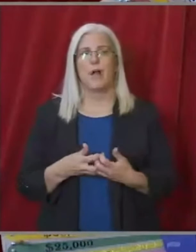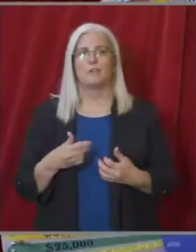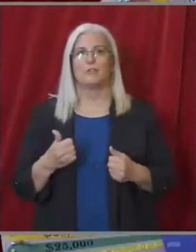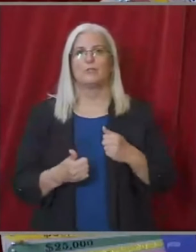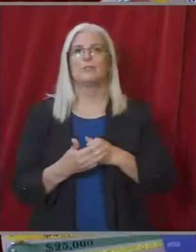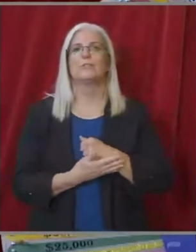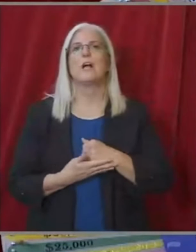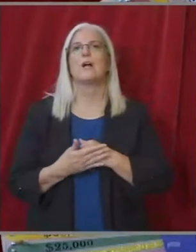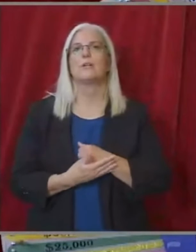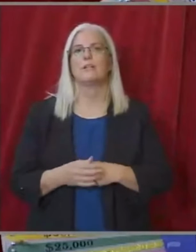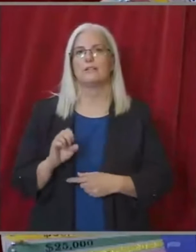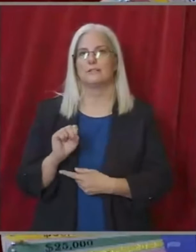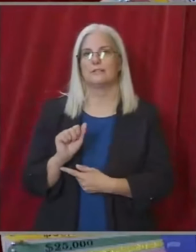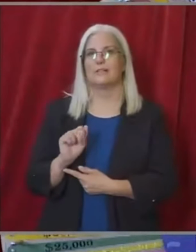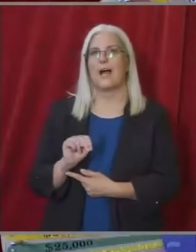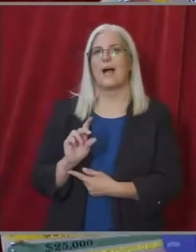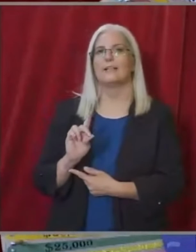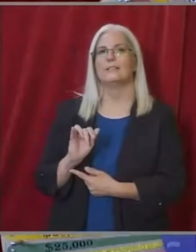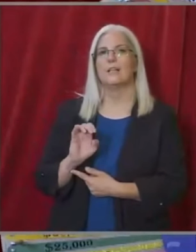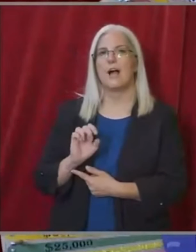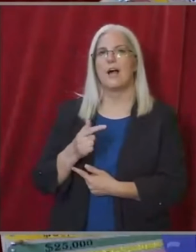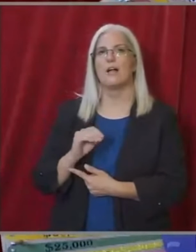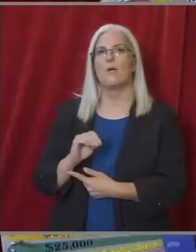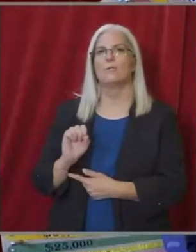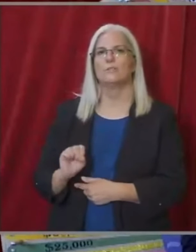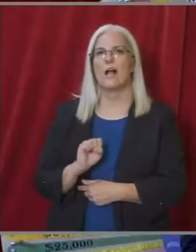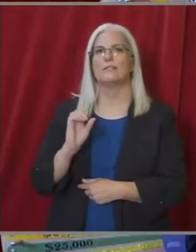48 is San Diego. San Diego. All right.